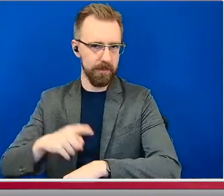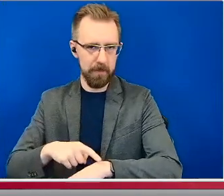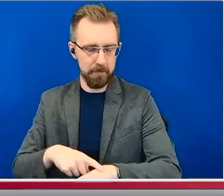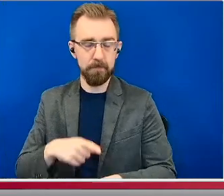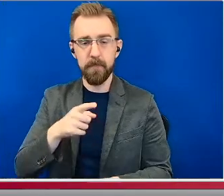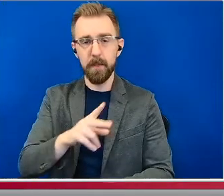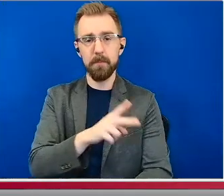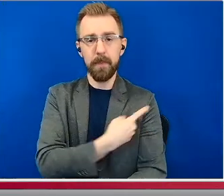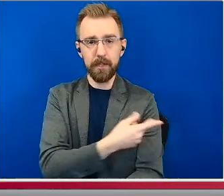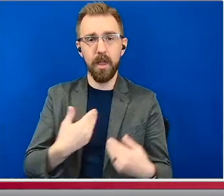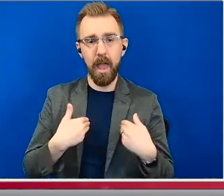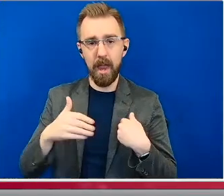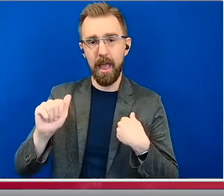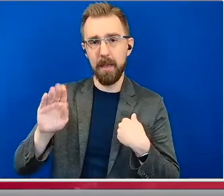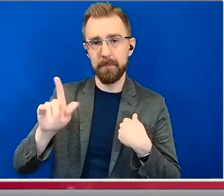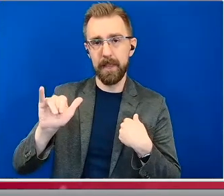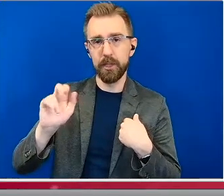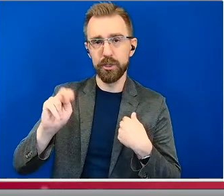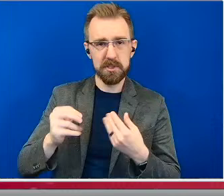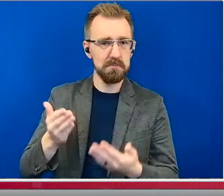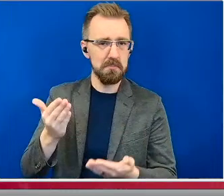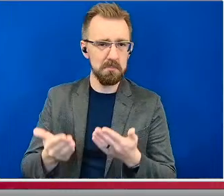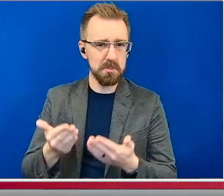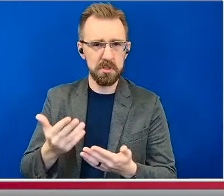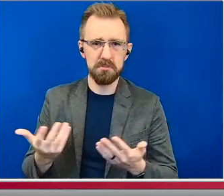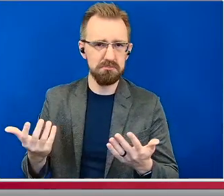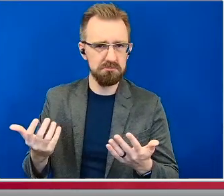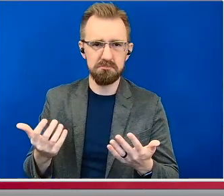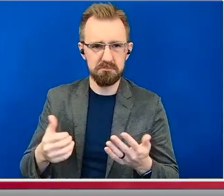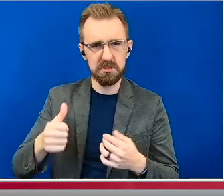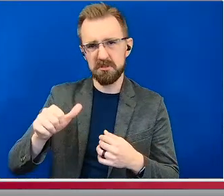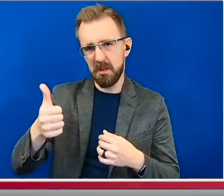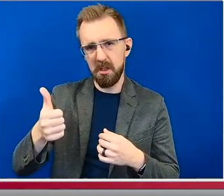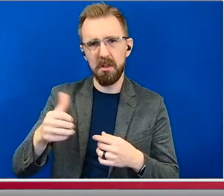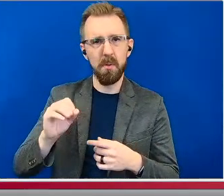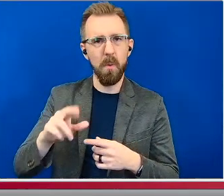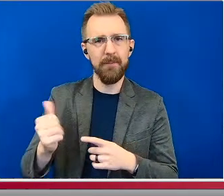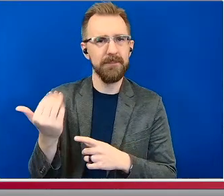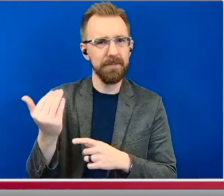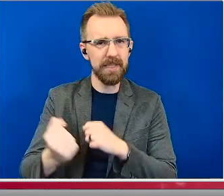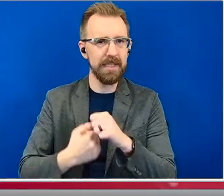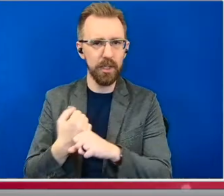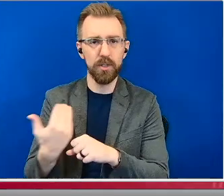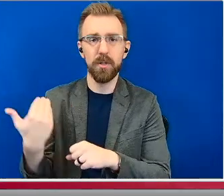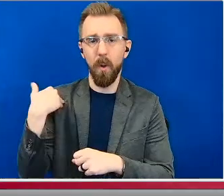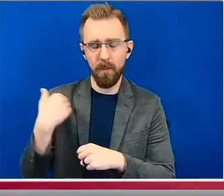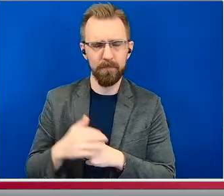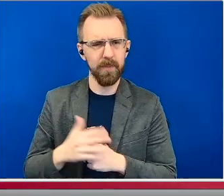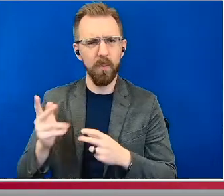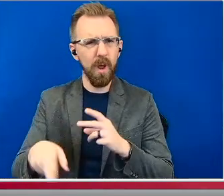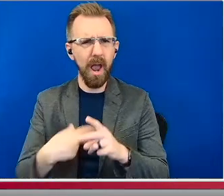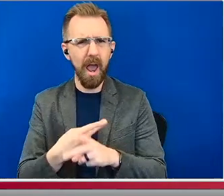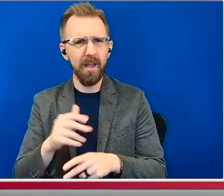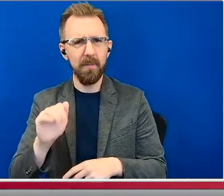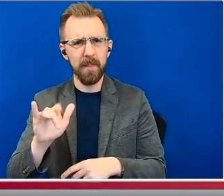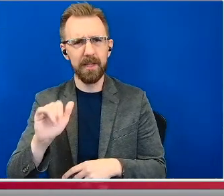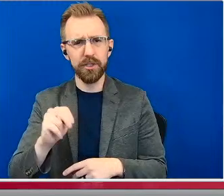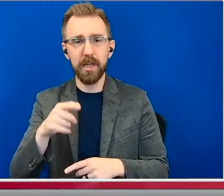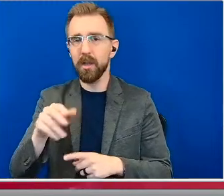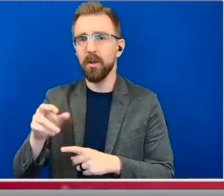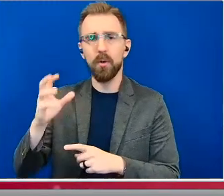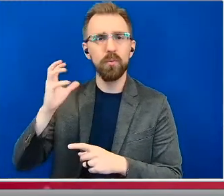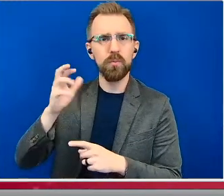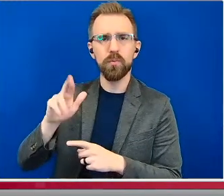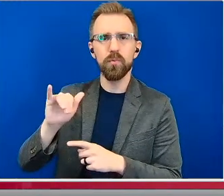ablation by us probably in the like 10 or 15 years ago. And what kind of ablation? That was radio frequency ablation, which was the